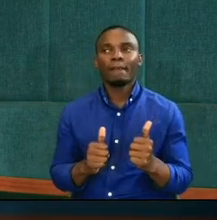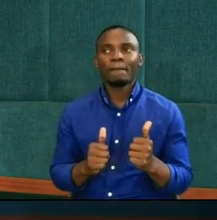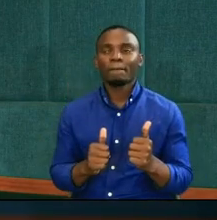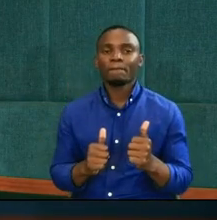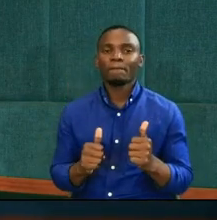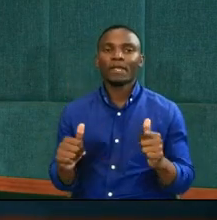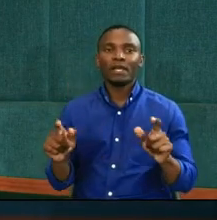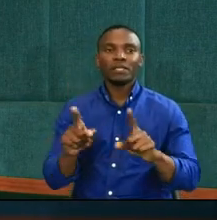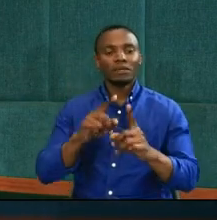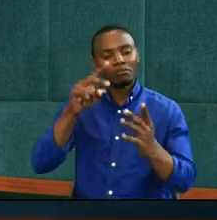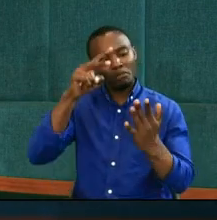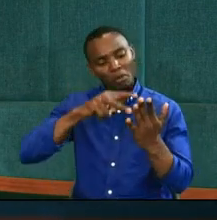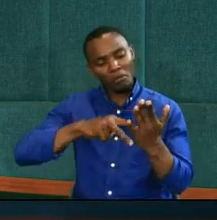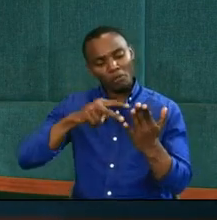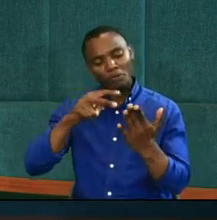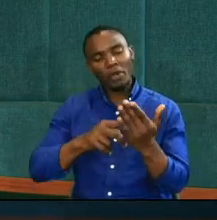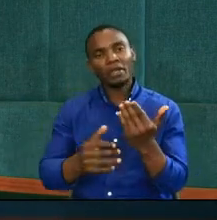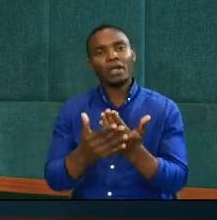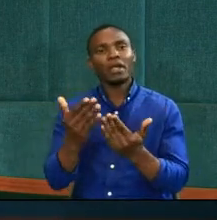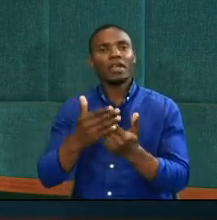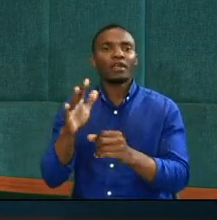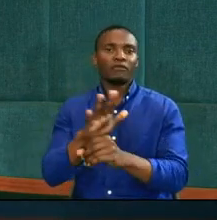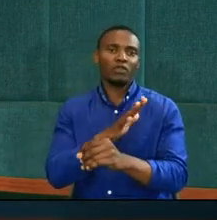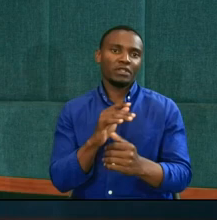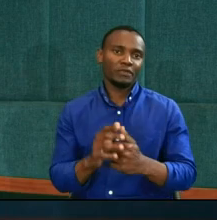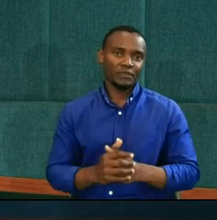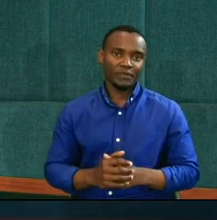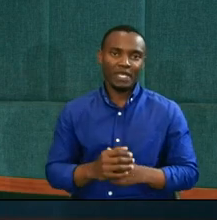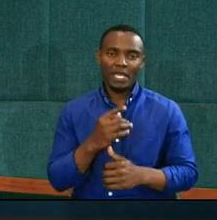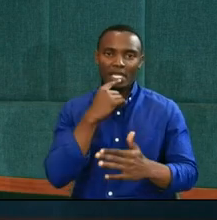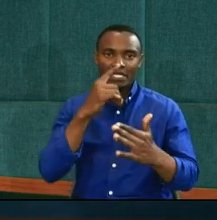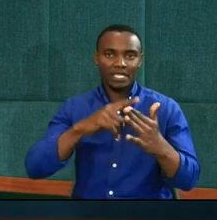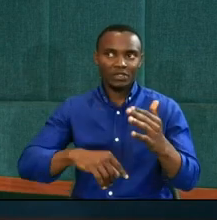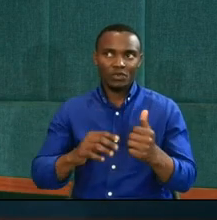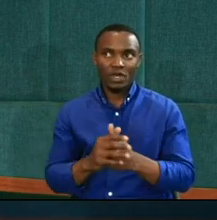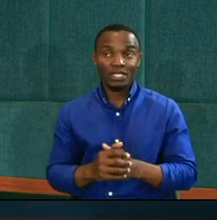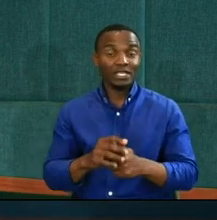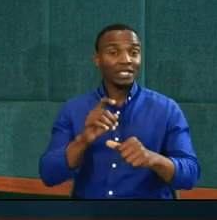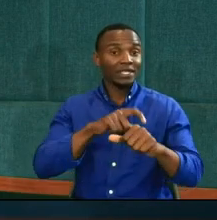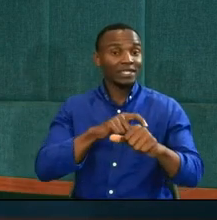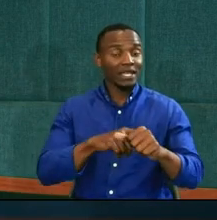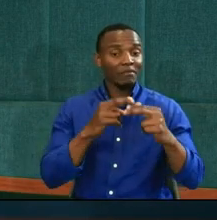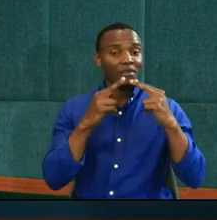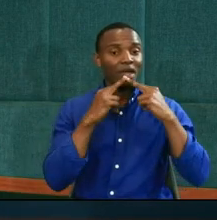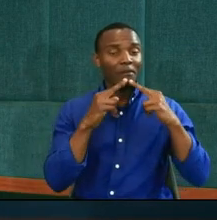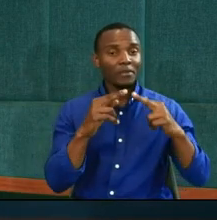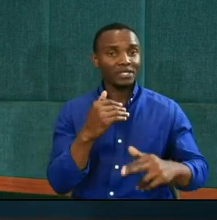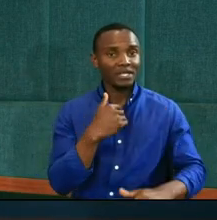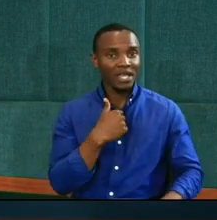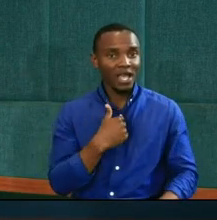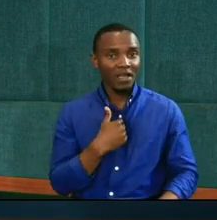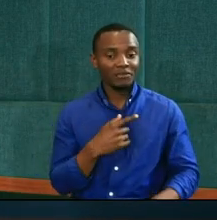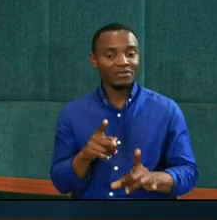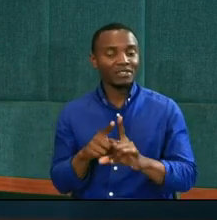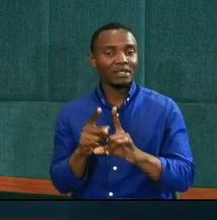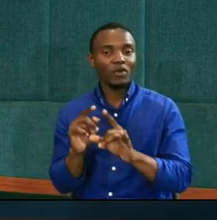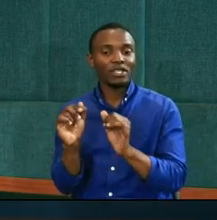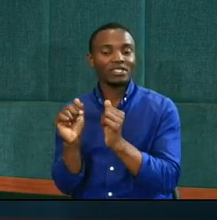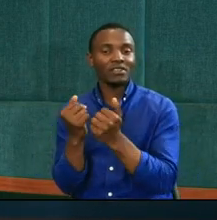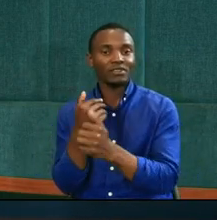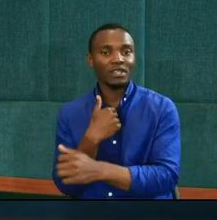Look at it carefully. It says, when there is peace and